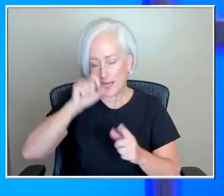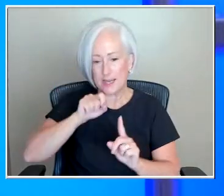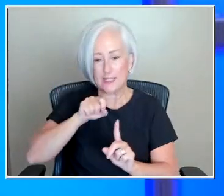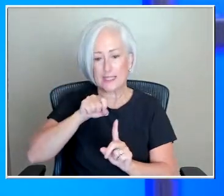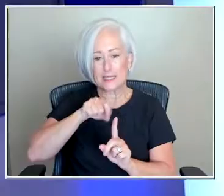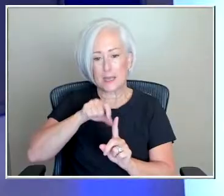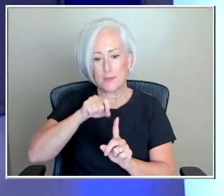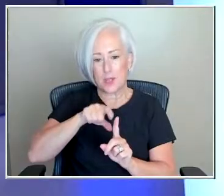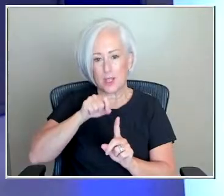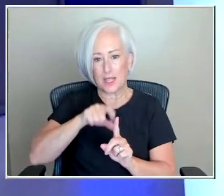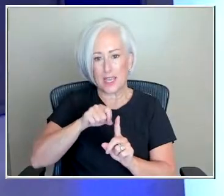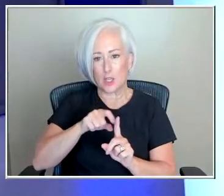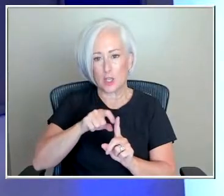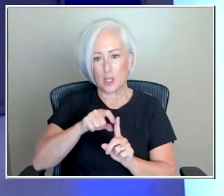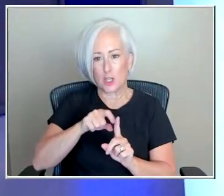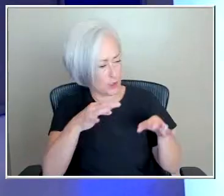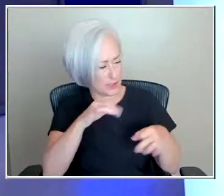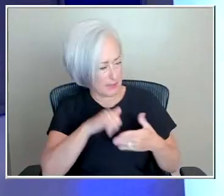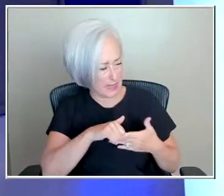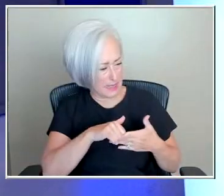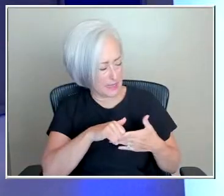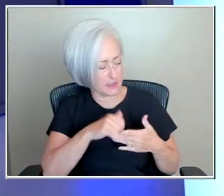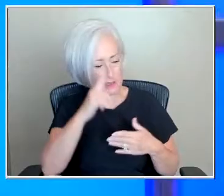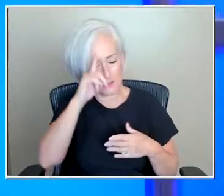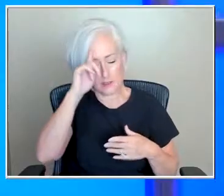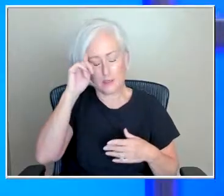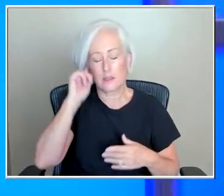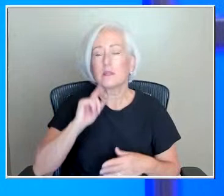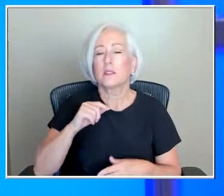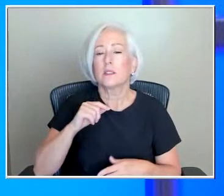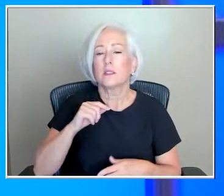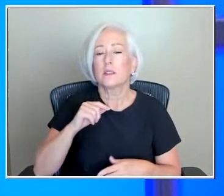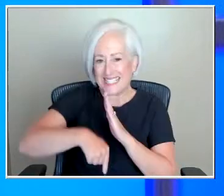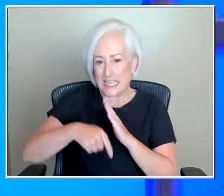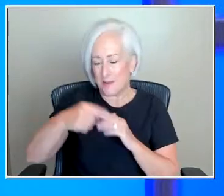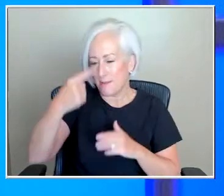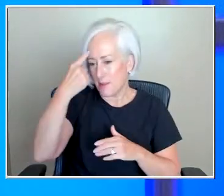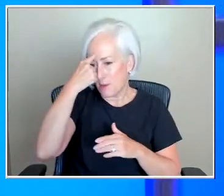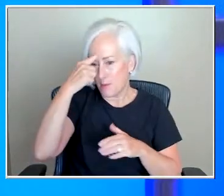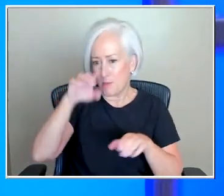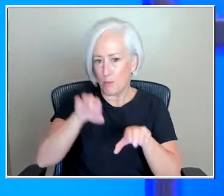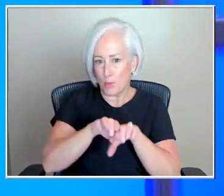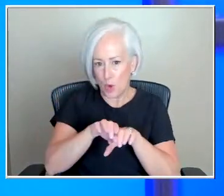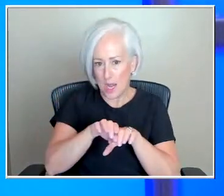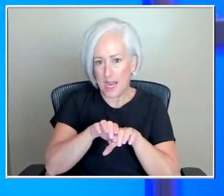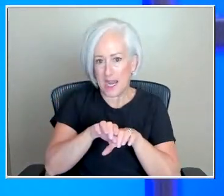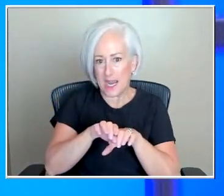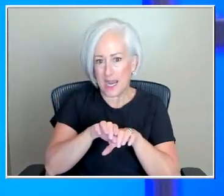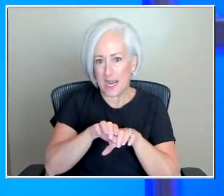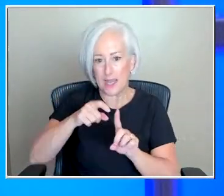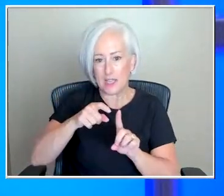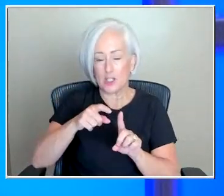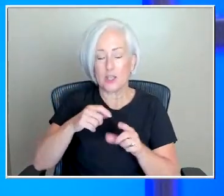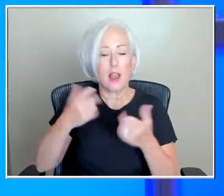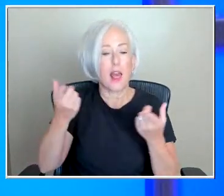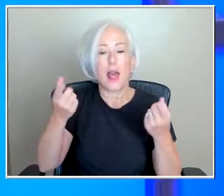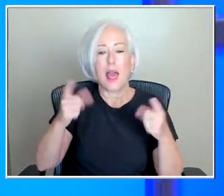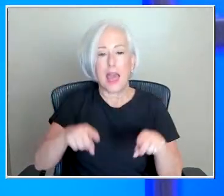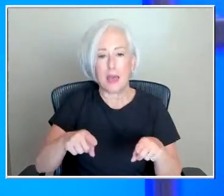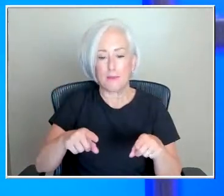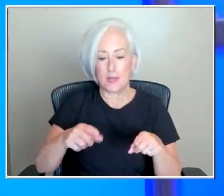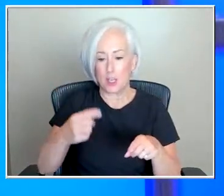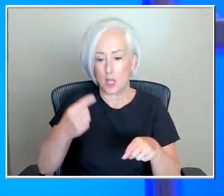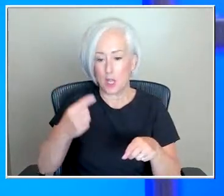explain to people what that is. So deep brain stimulation works by implanting a thin wire into the brain, so into the thalamus,